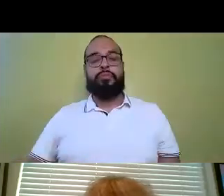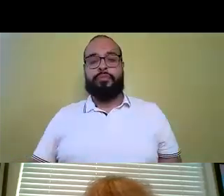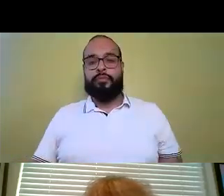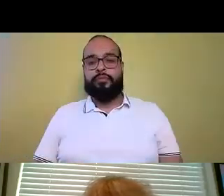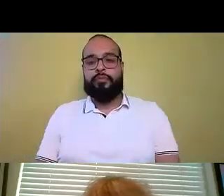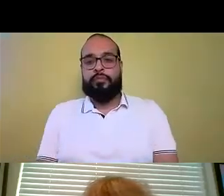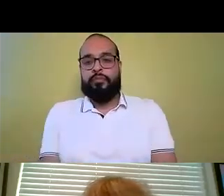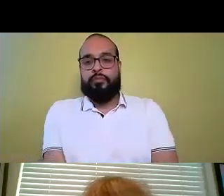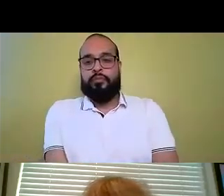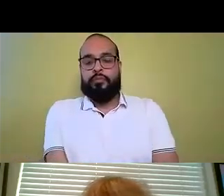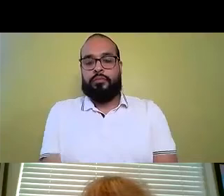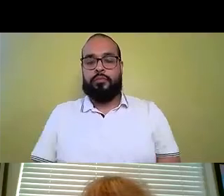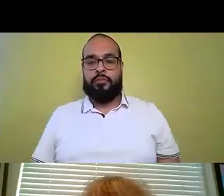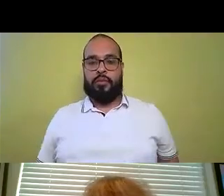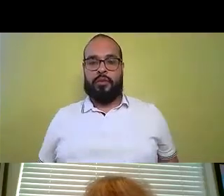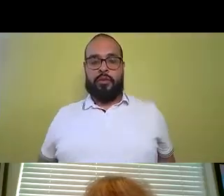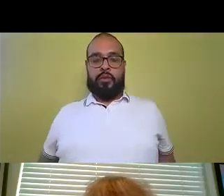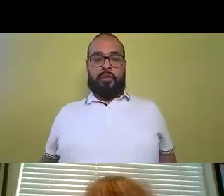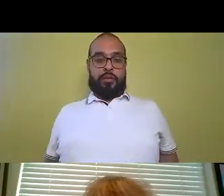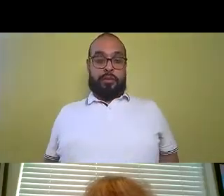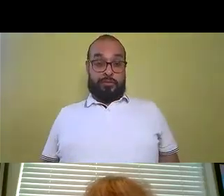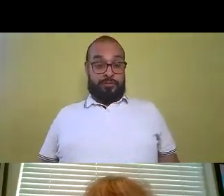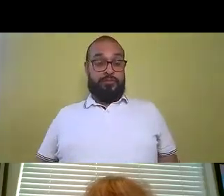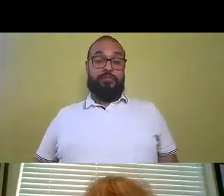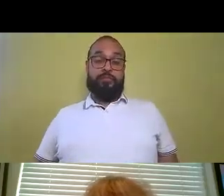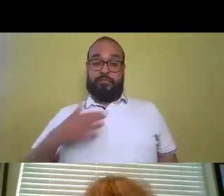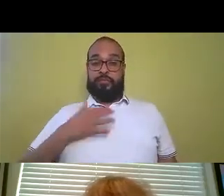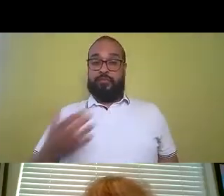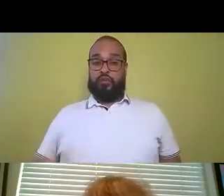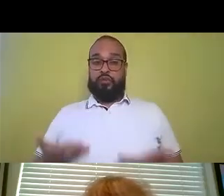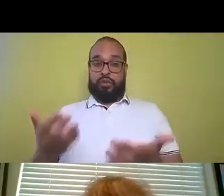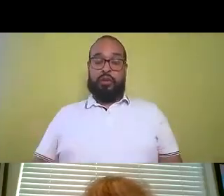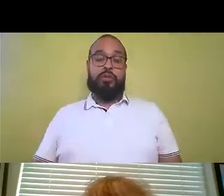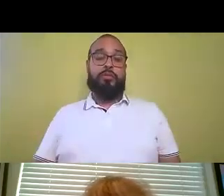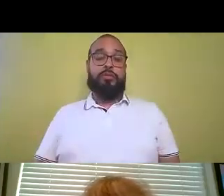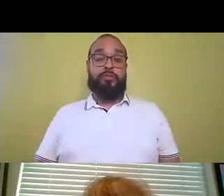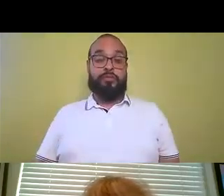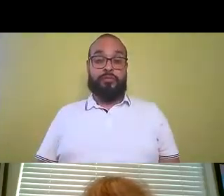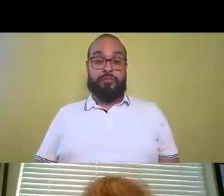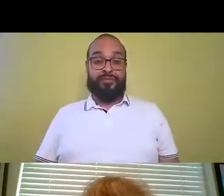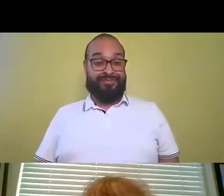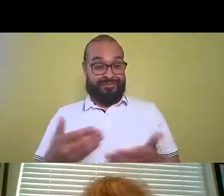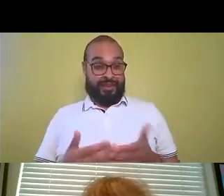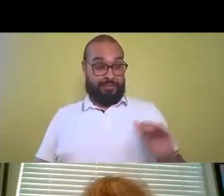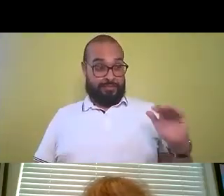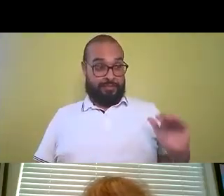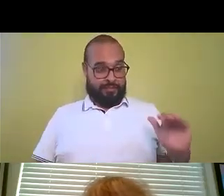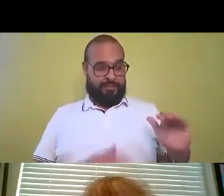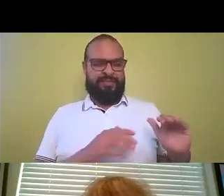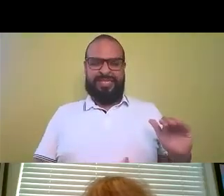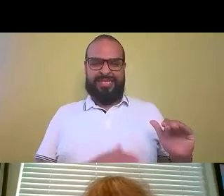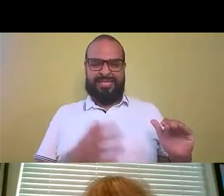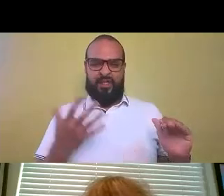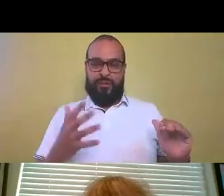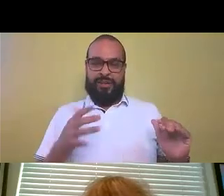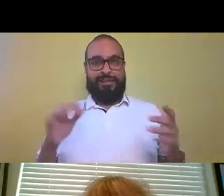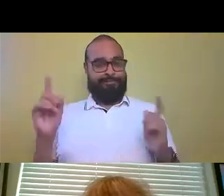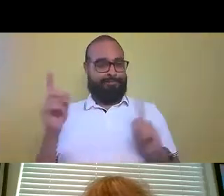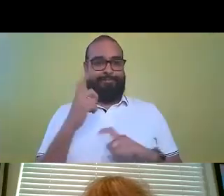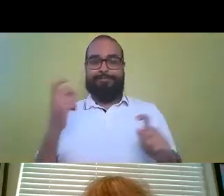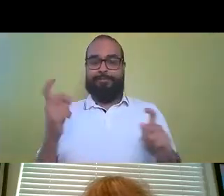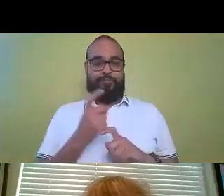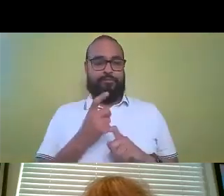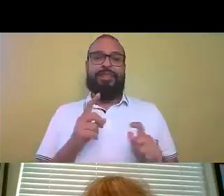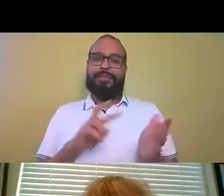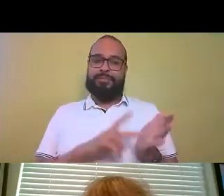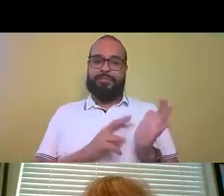have a little child that's now crashing into the sofa, that little nervous system got hungry, and we needed to catch that